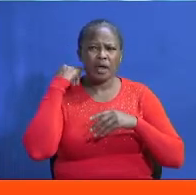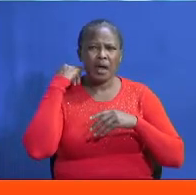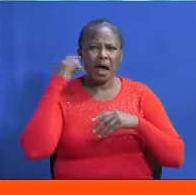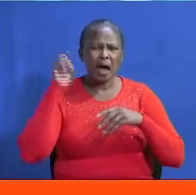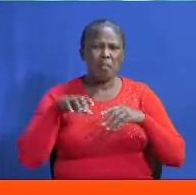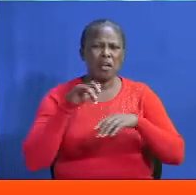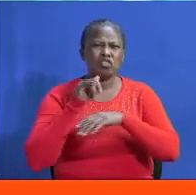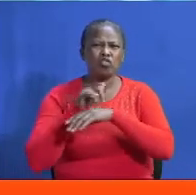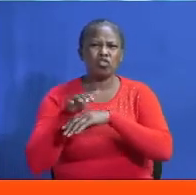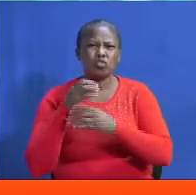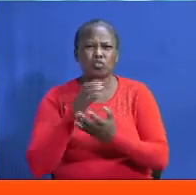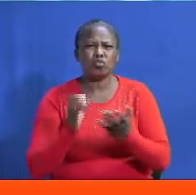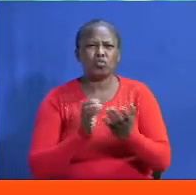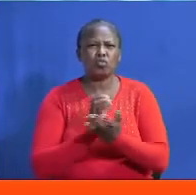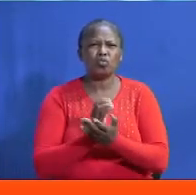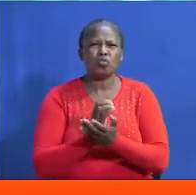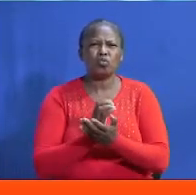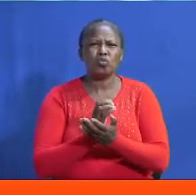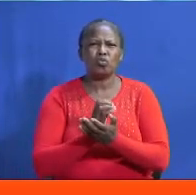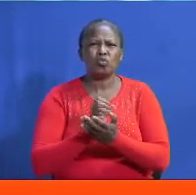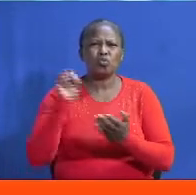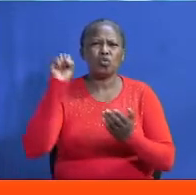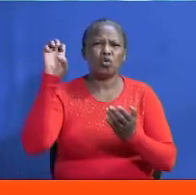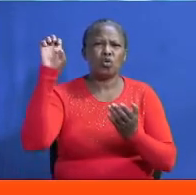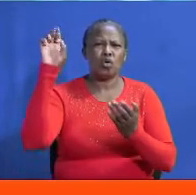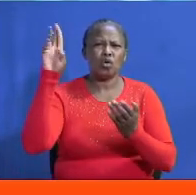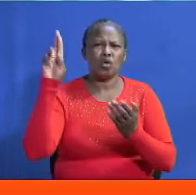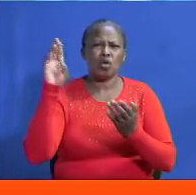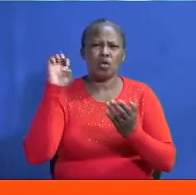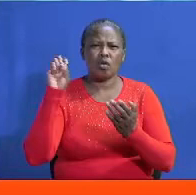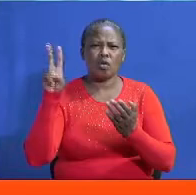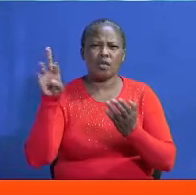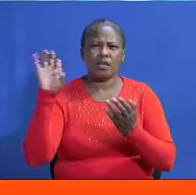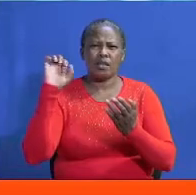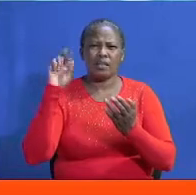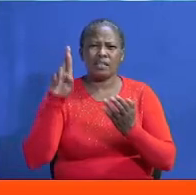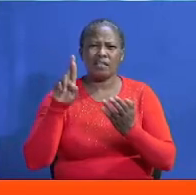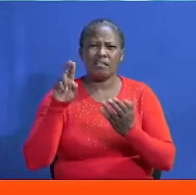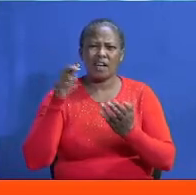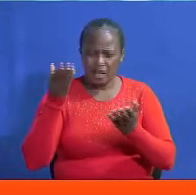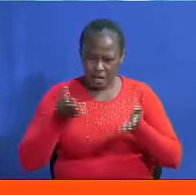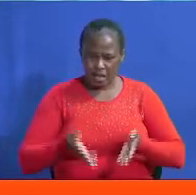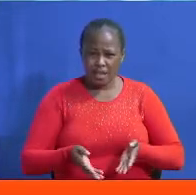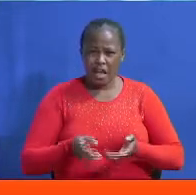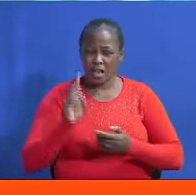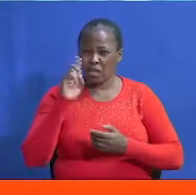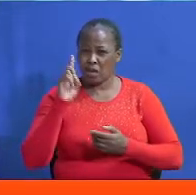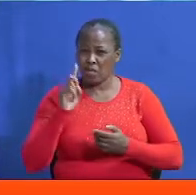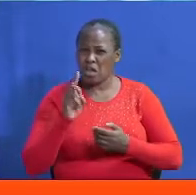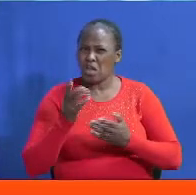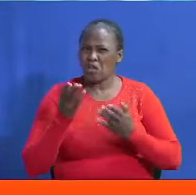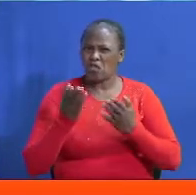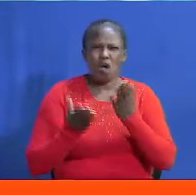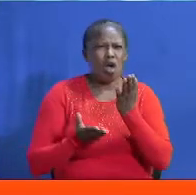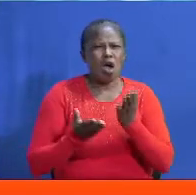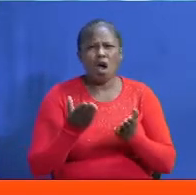central server in Nairobi, mm-hmm. which then sends information. If one wants to check their balance, their Equity Bank balance, they